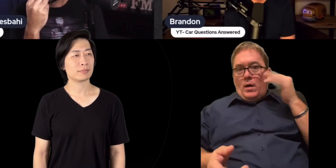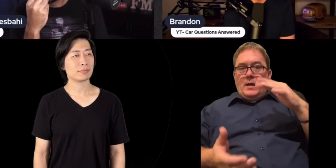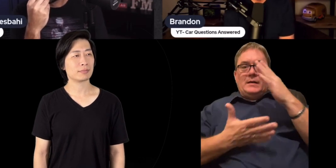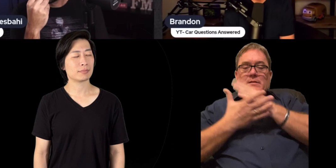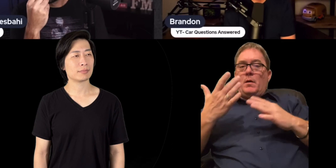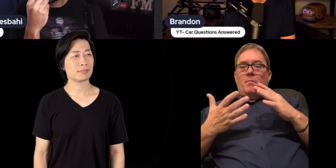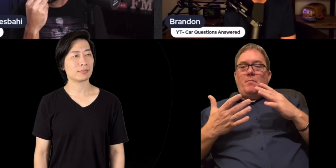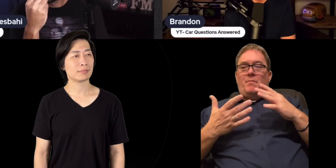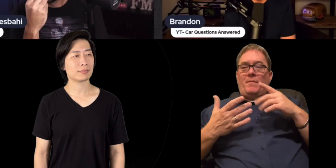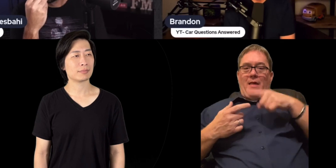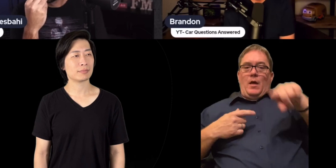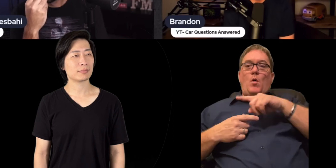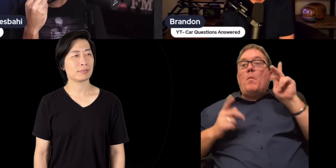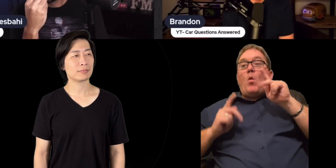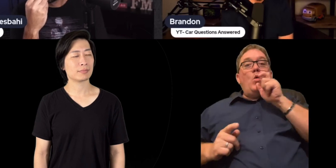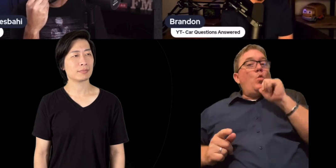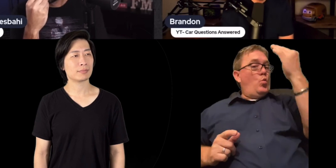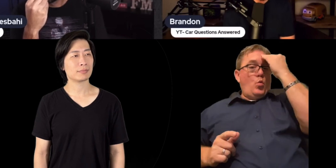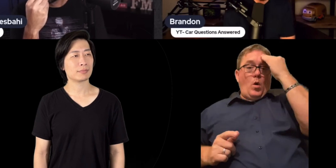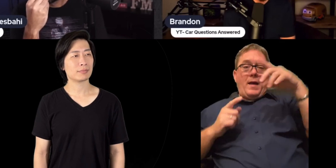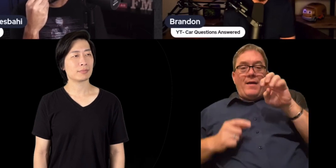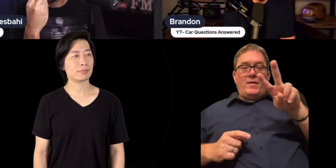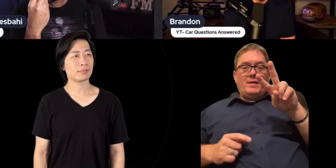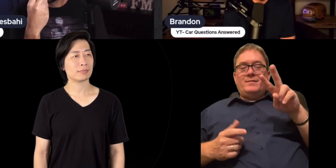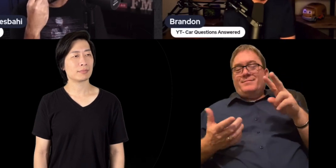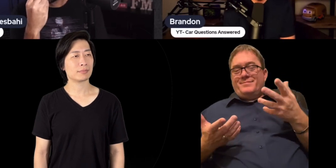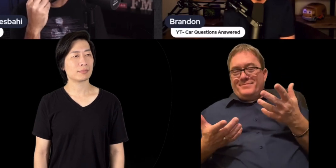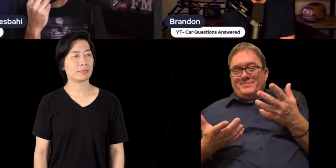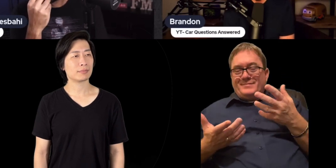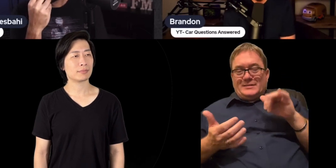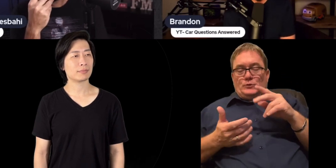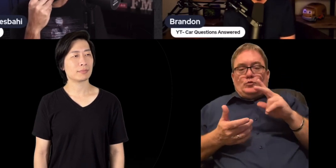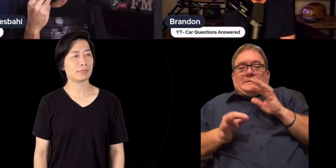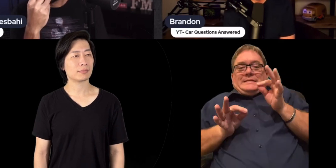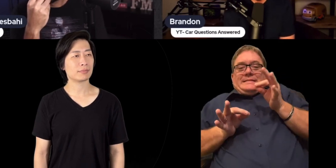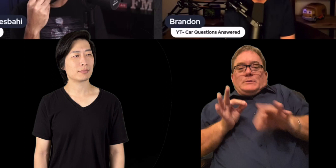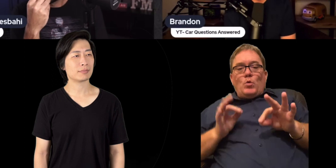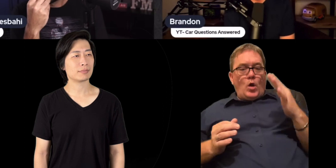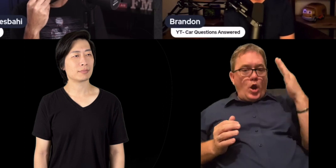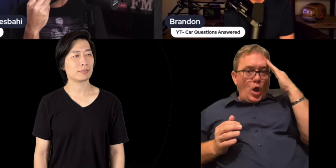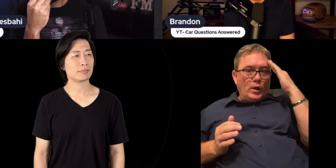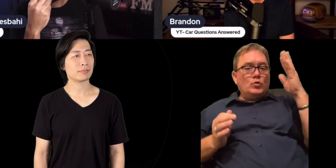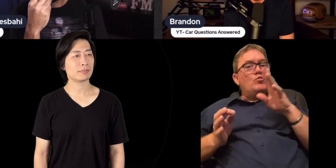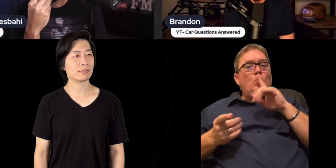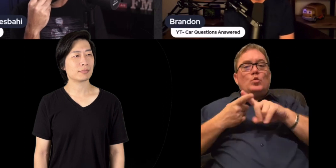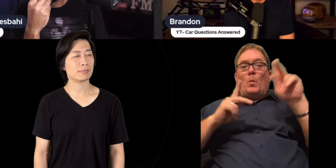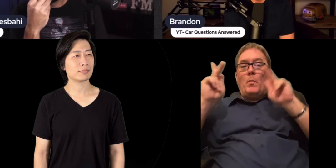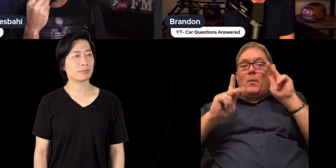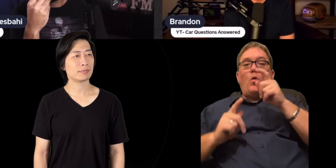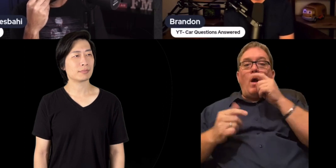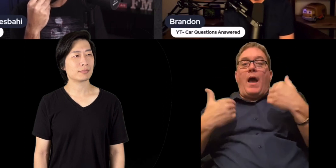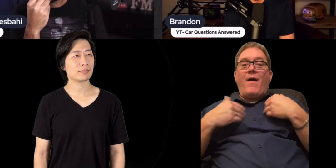up anyway for most people that don't know about EVs. But just the simple knowledge of being able to talk to some people that have